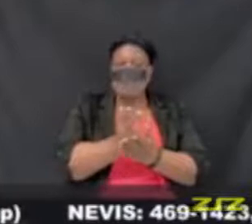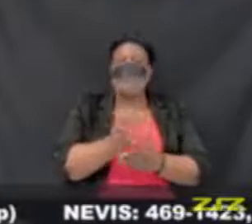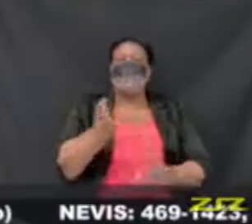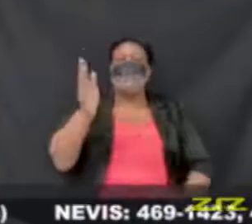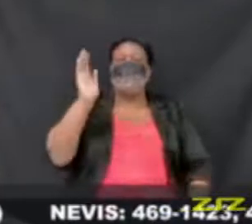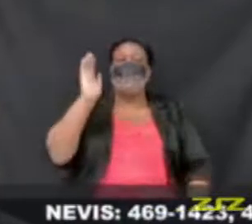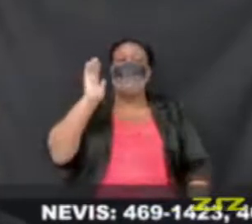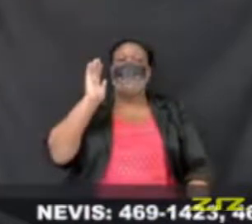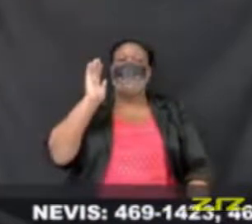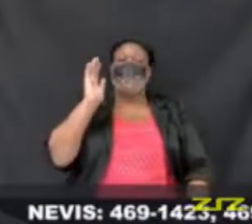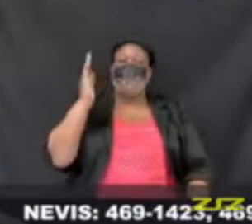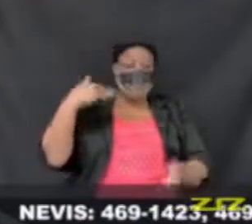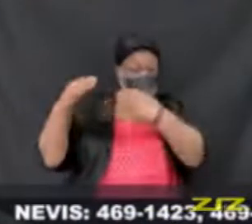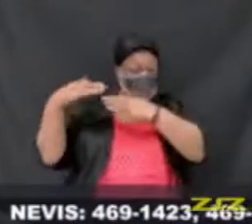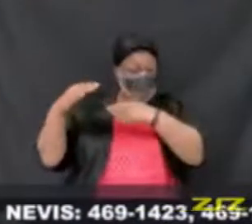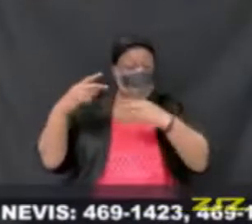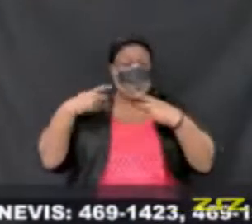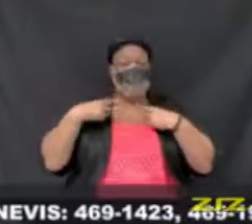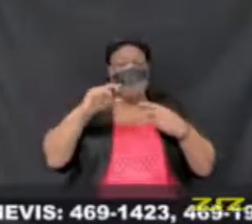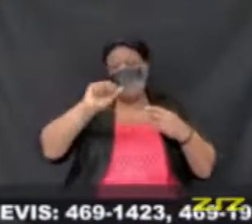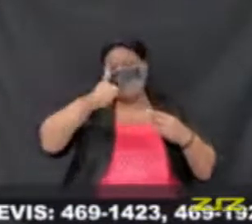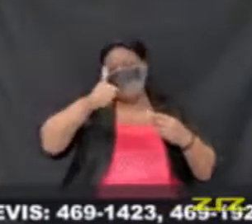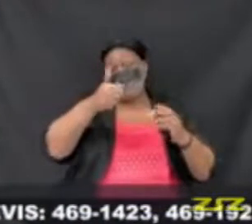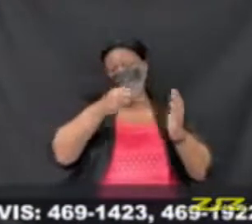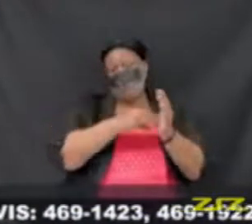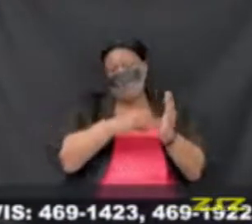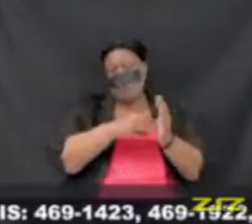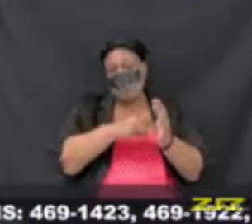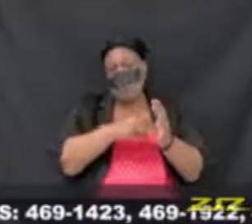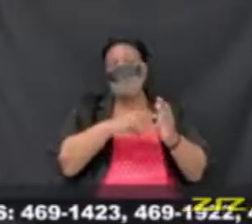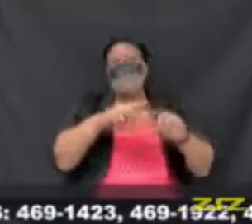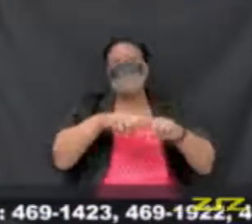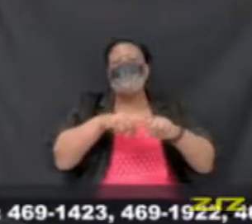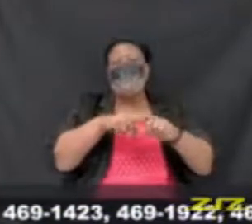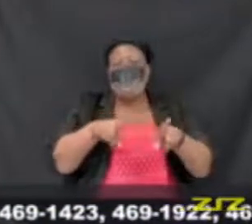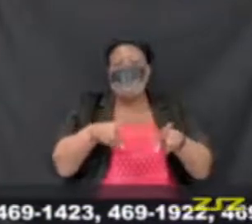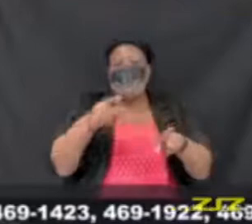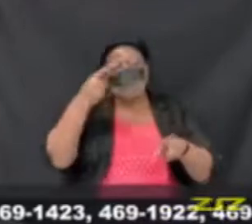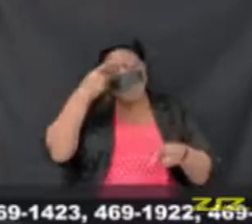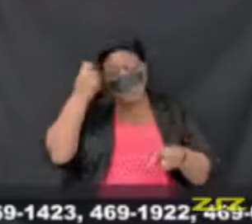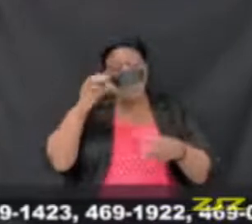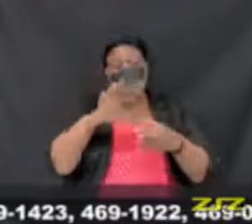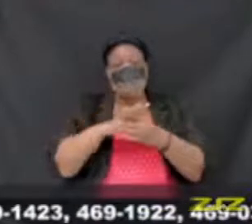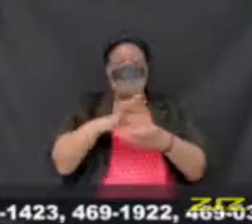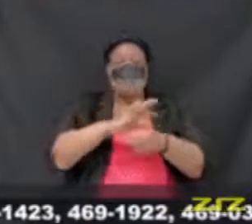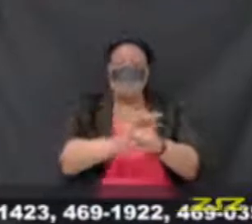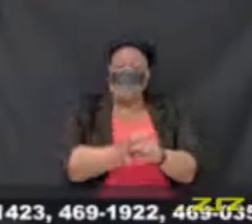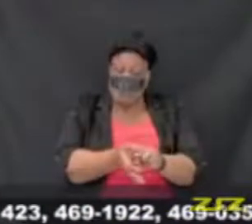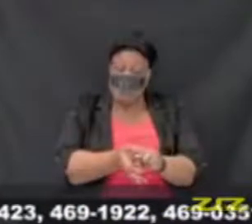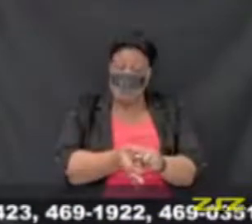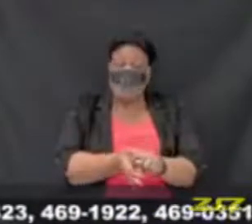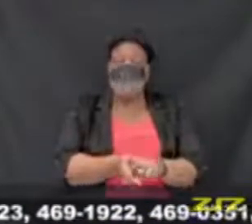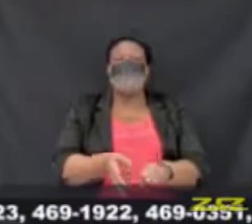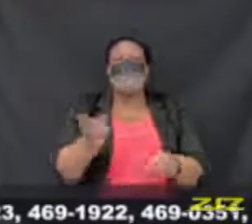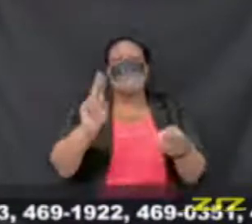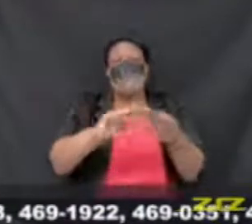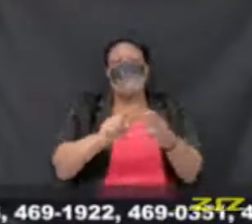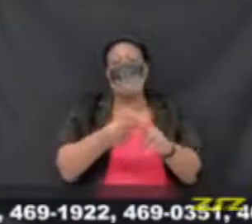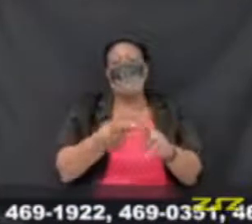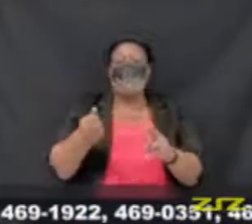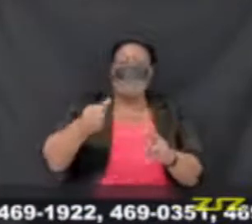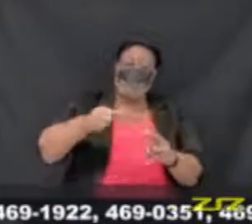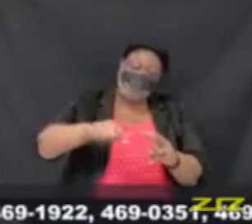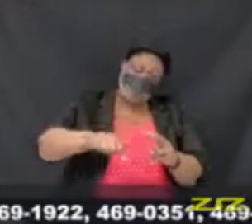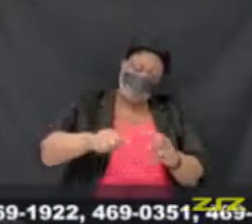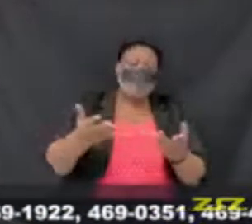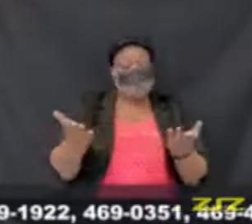are operating at a 40 to 50% capacity. So it means that the jobs that you may have gotten in the past